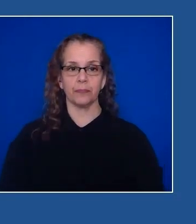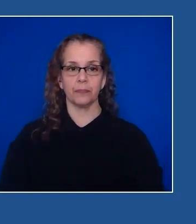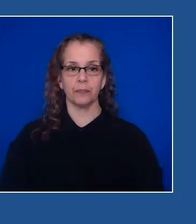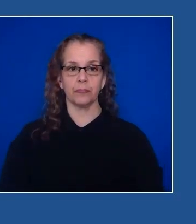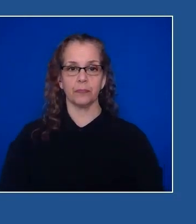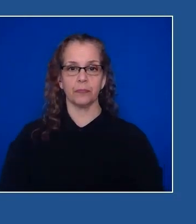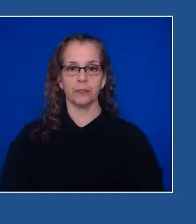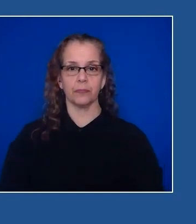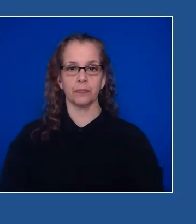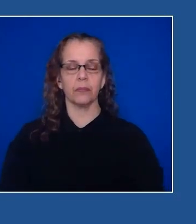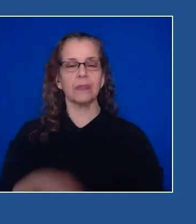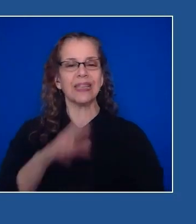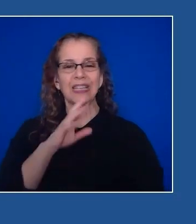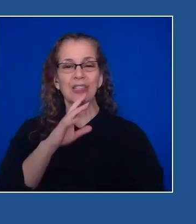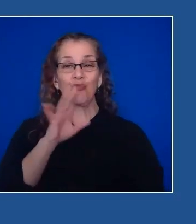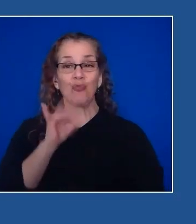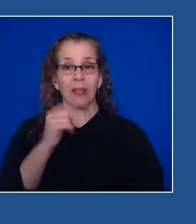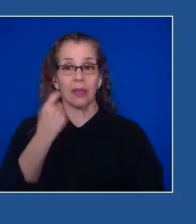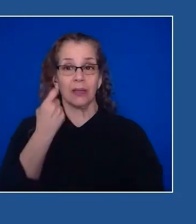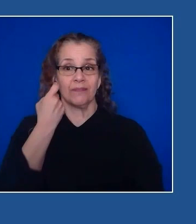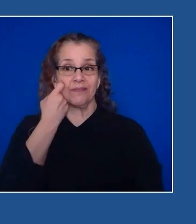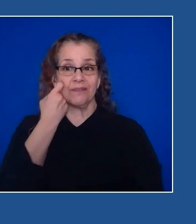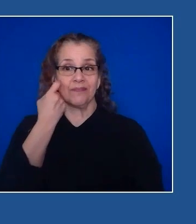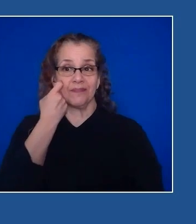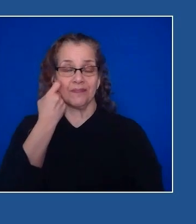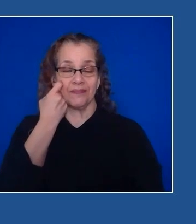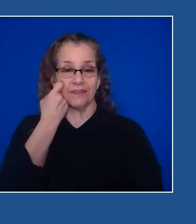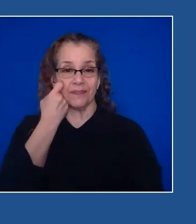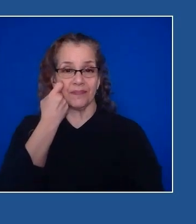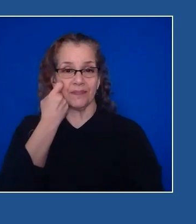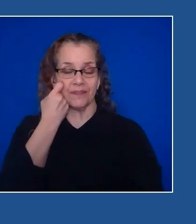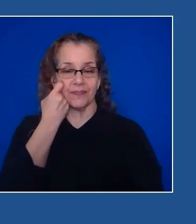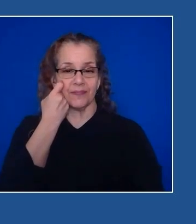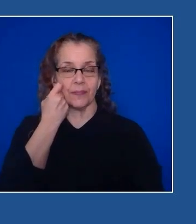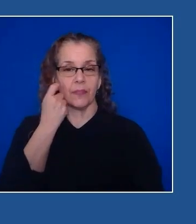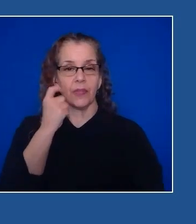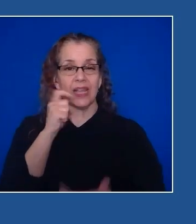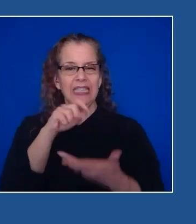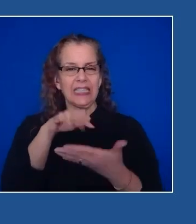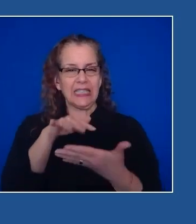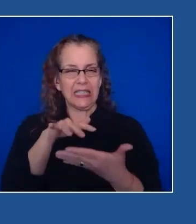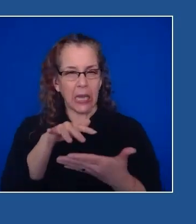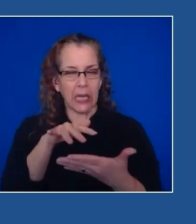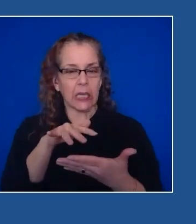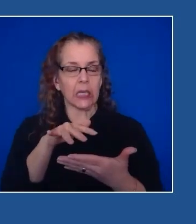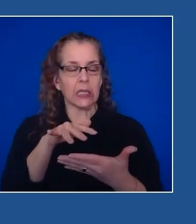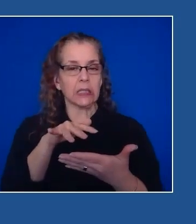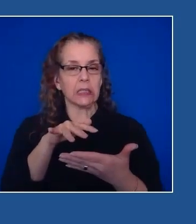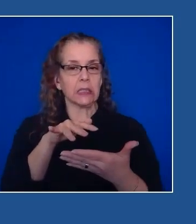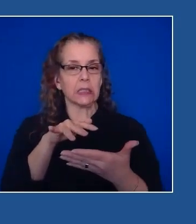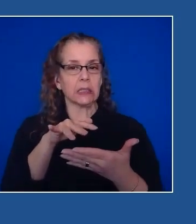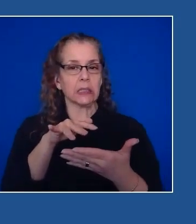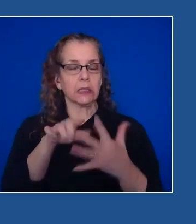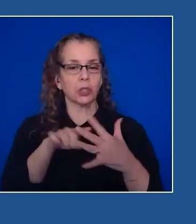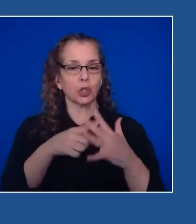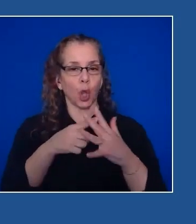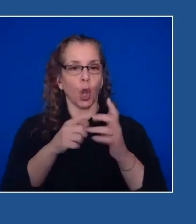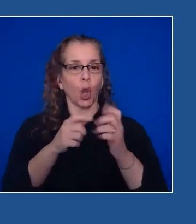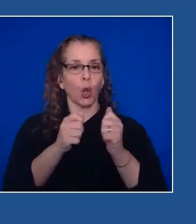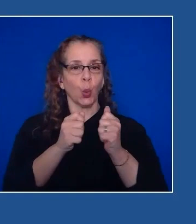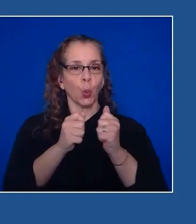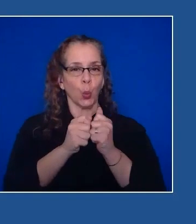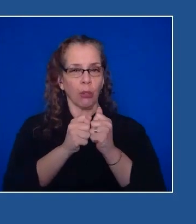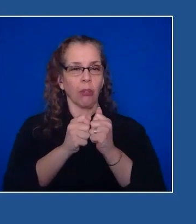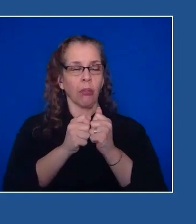Really, it's quite recent that studies have started to focus a little bit more specifically on men